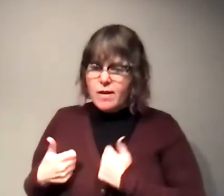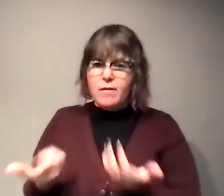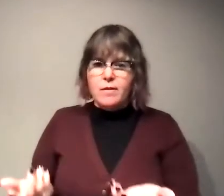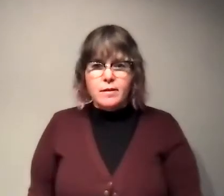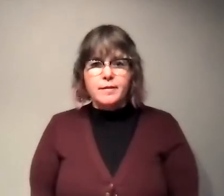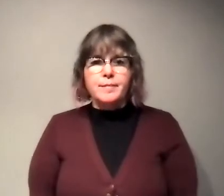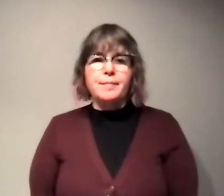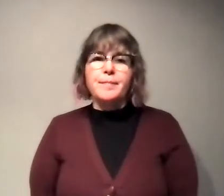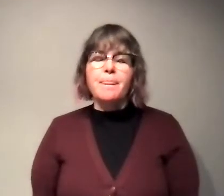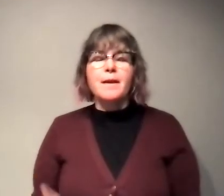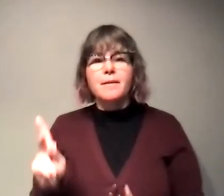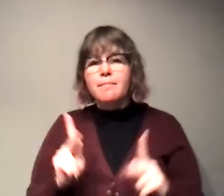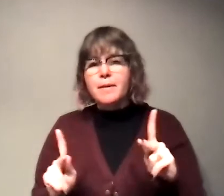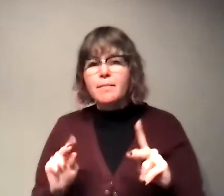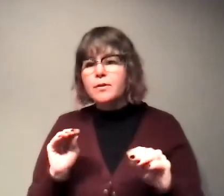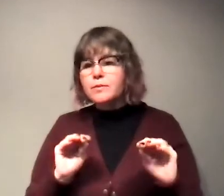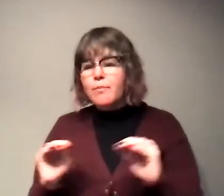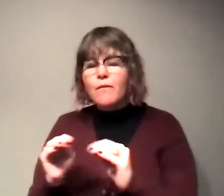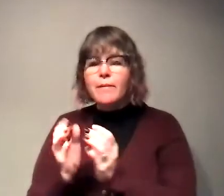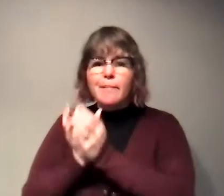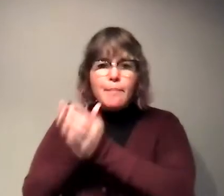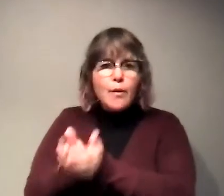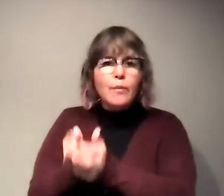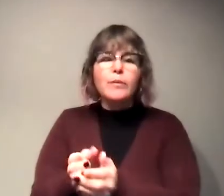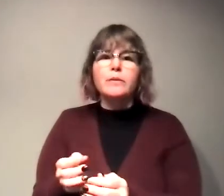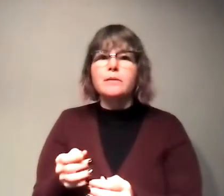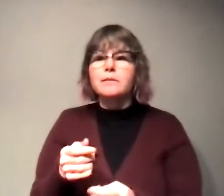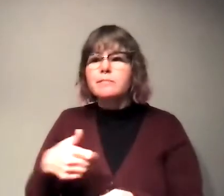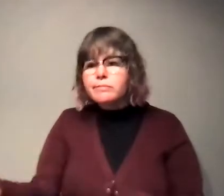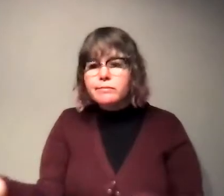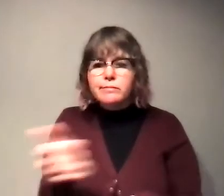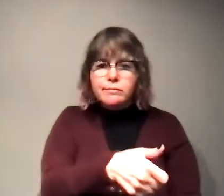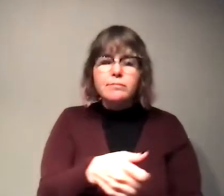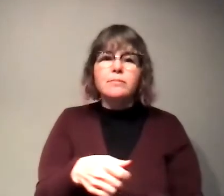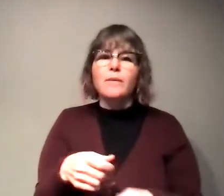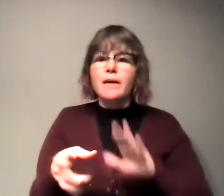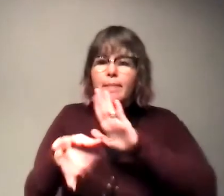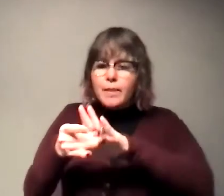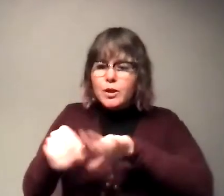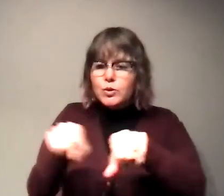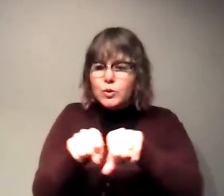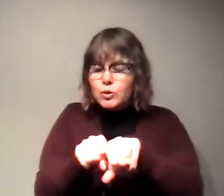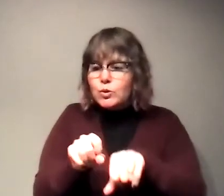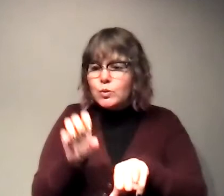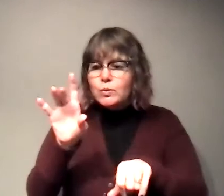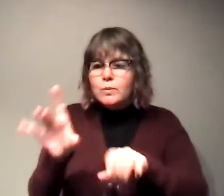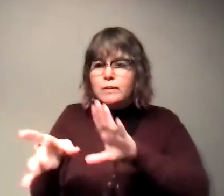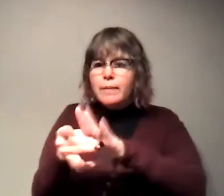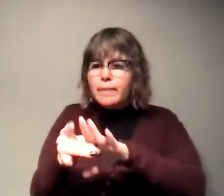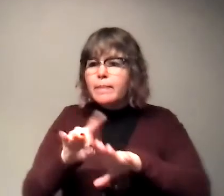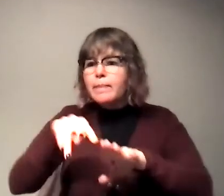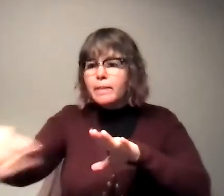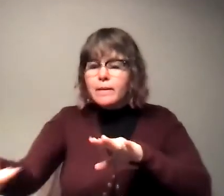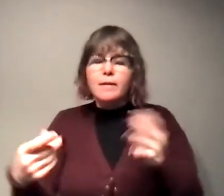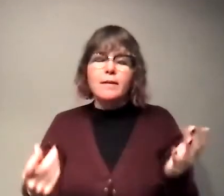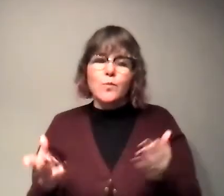just people moving around and taking boats, for example, from one place to the next, or things stick to our shoes and we walk from one place to the next. So we